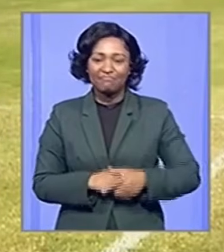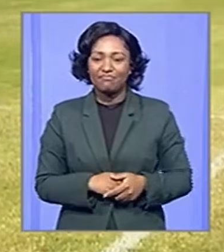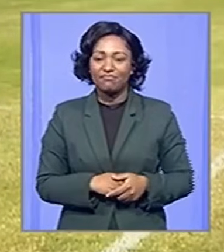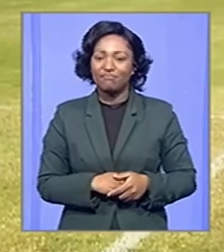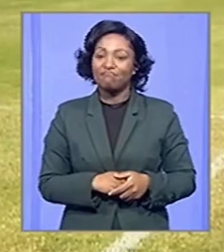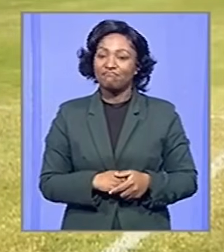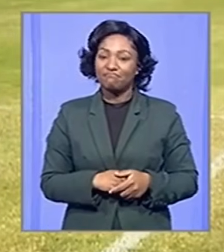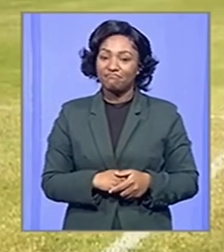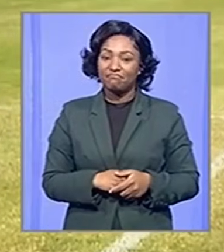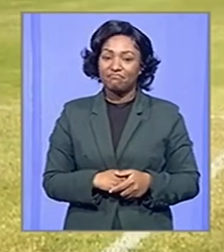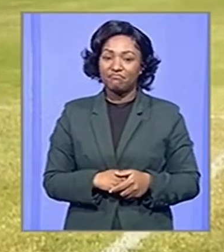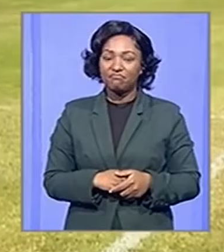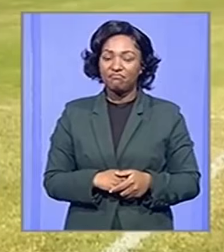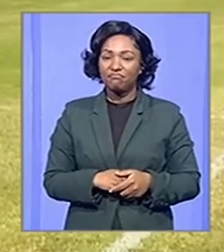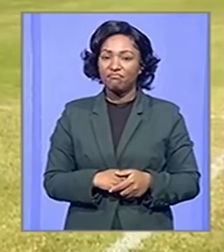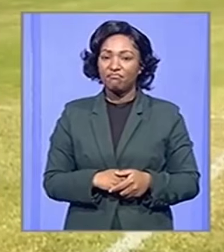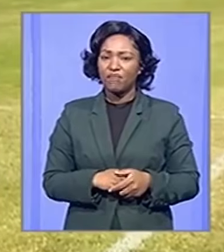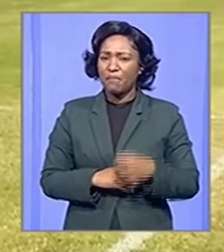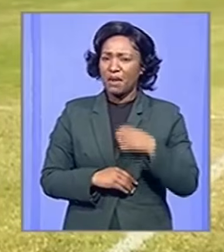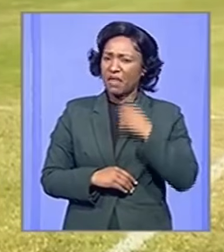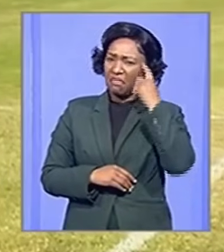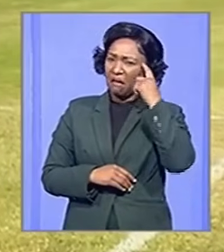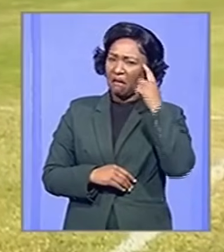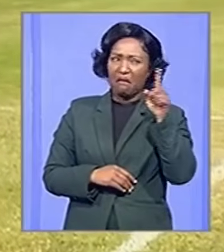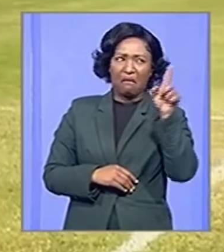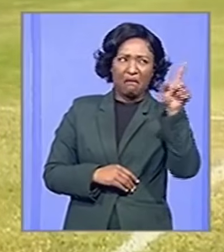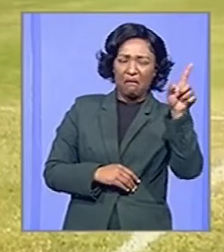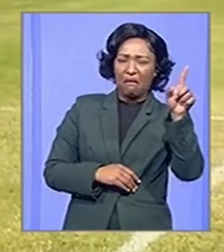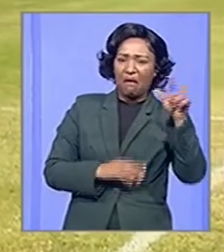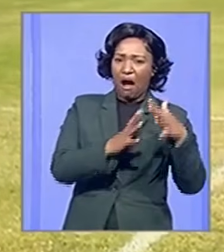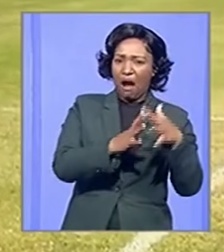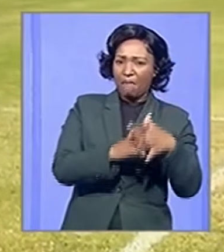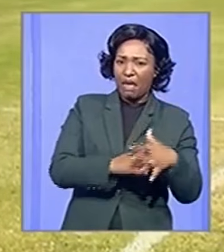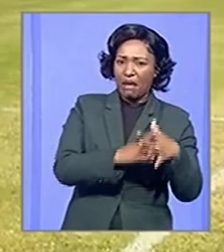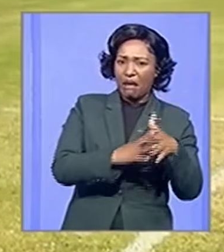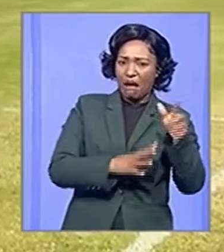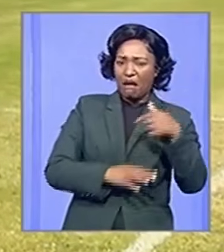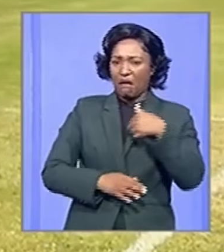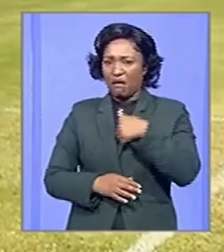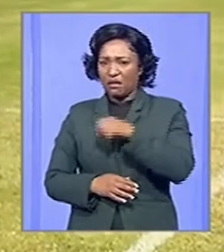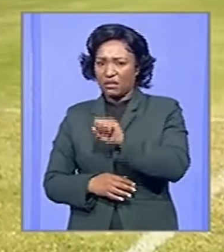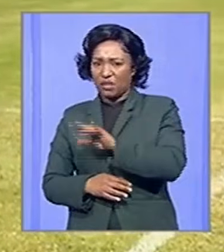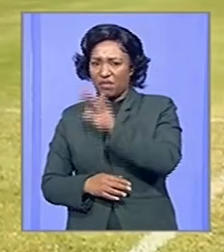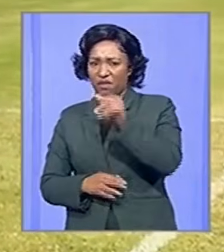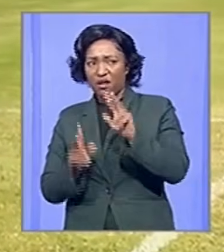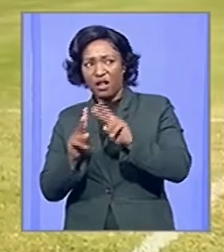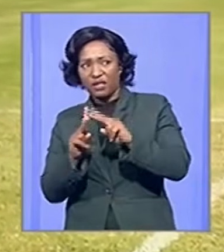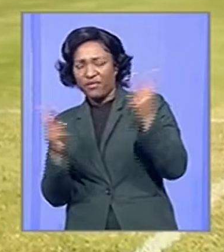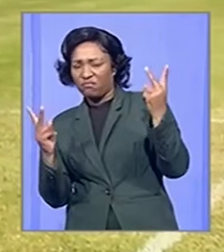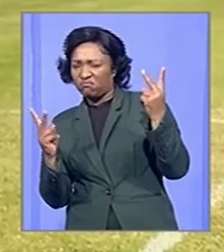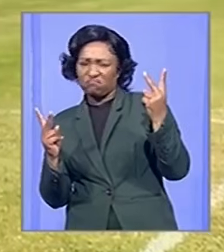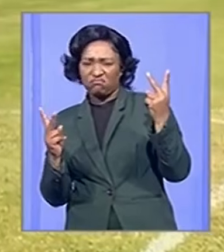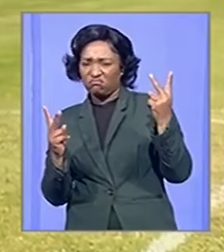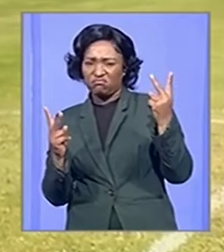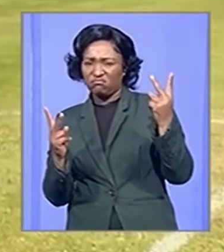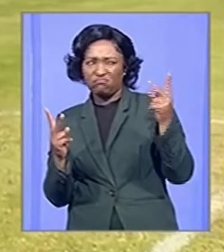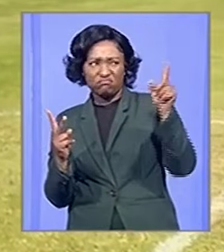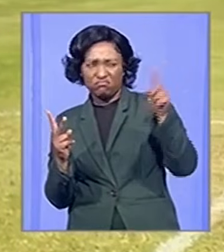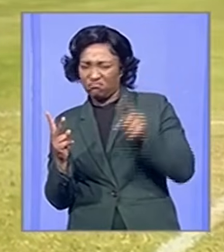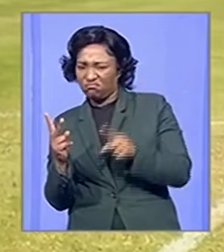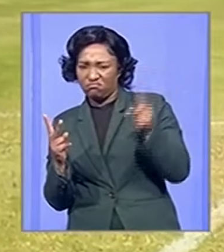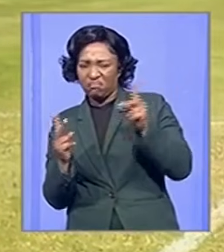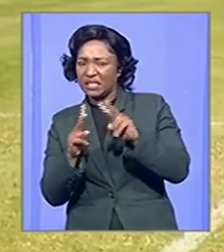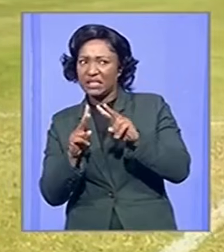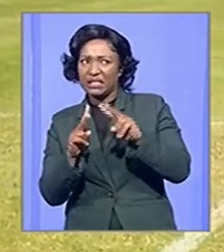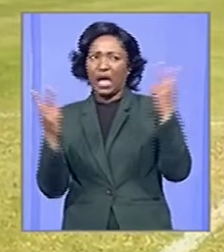but I think I never different hakalo because ke tutile style sa USA,